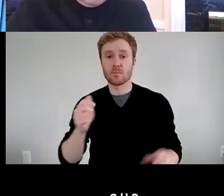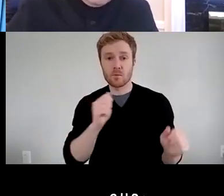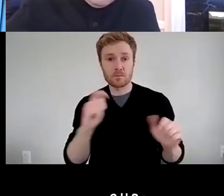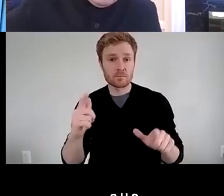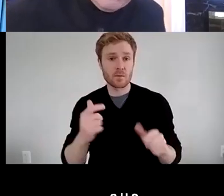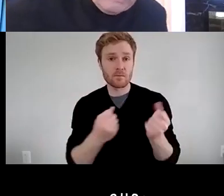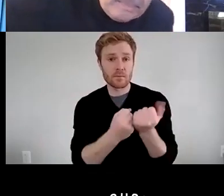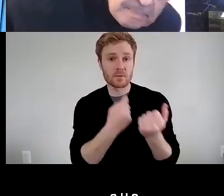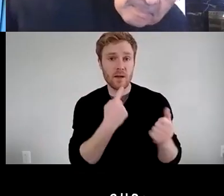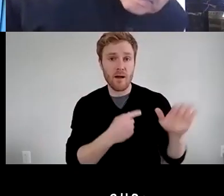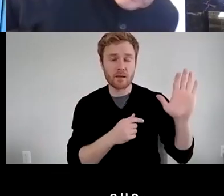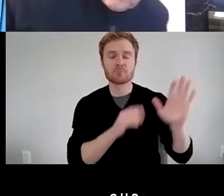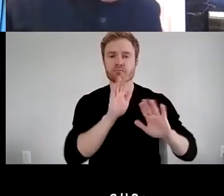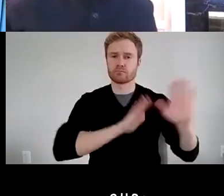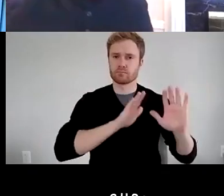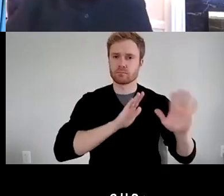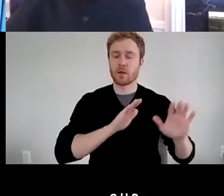post agendas